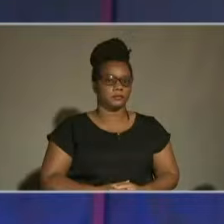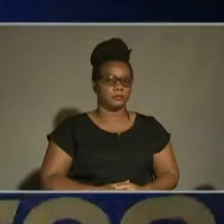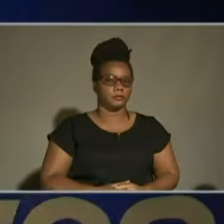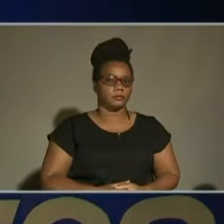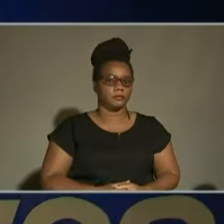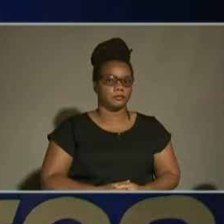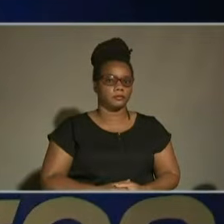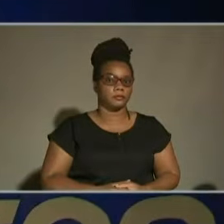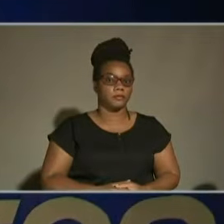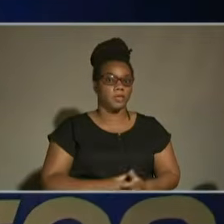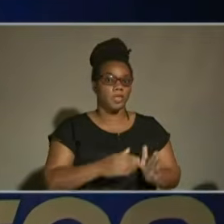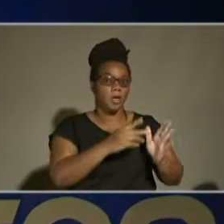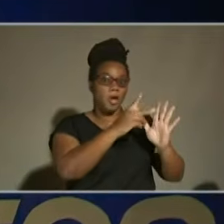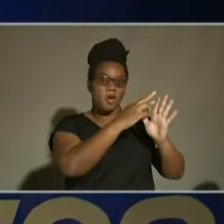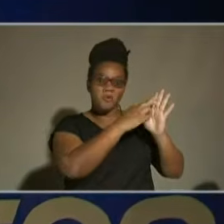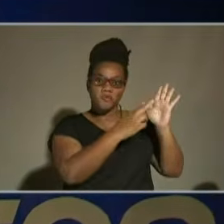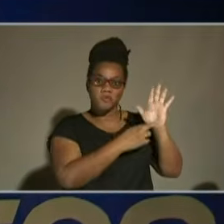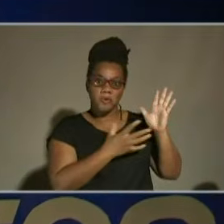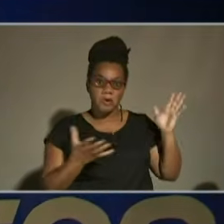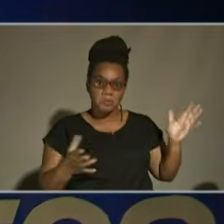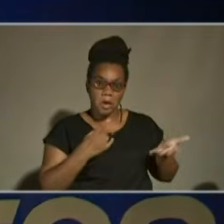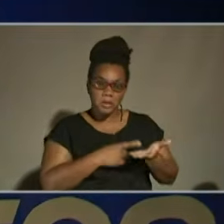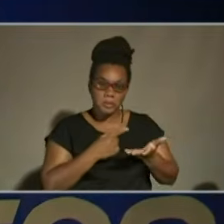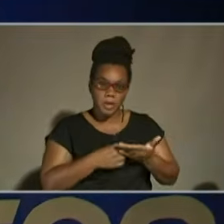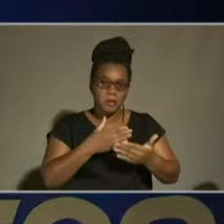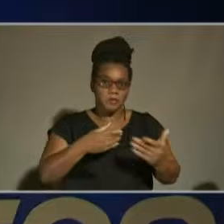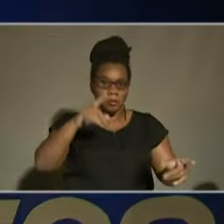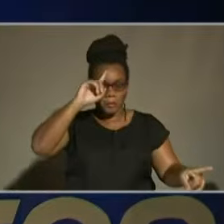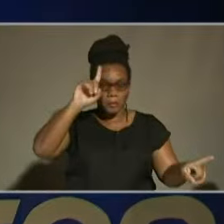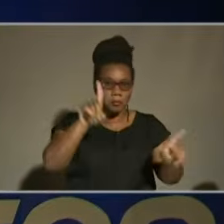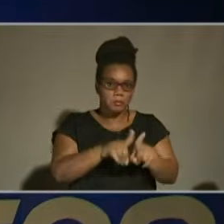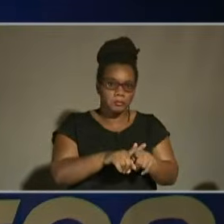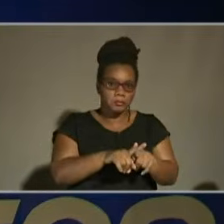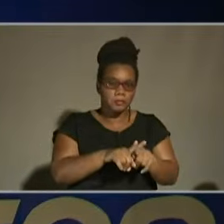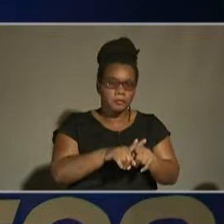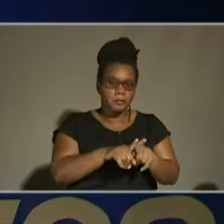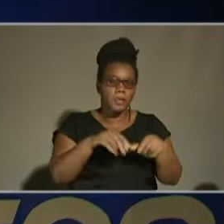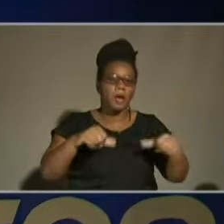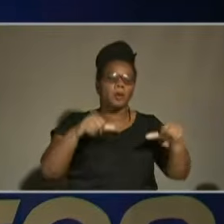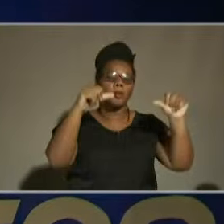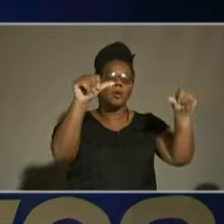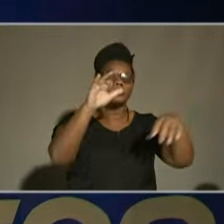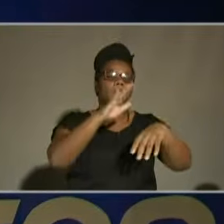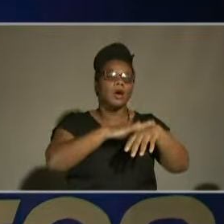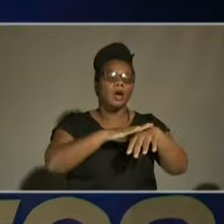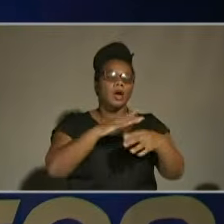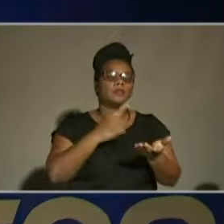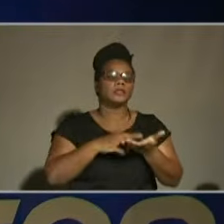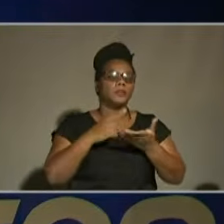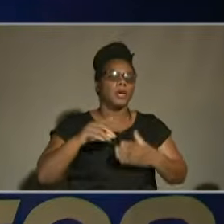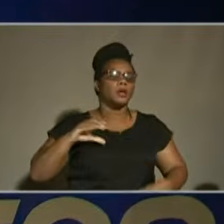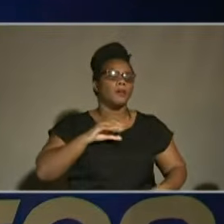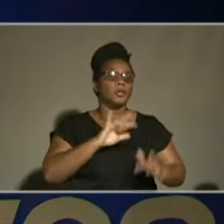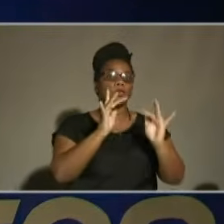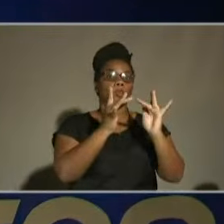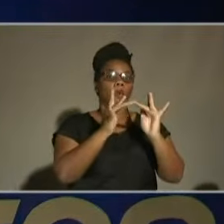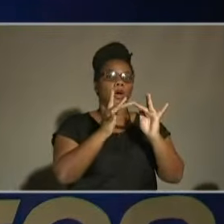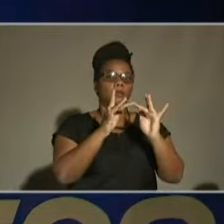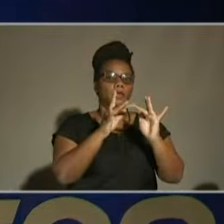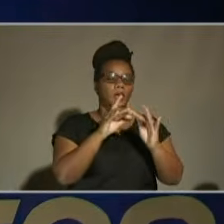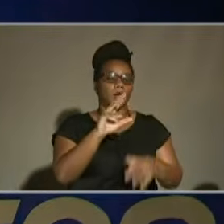The guidelines for tonight's debates have been previously agreed and are posted on the Debate Commission's website